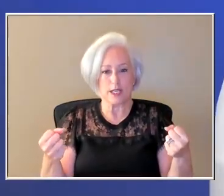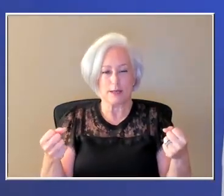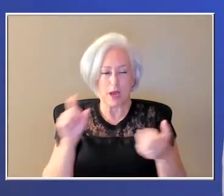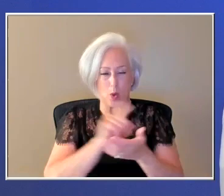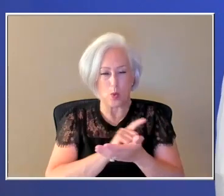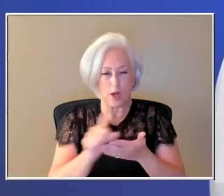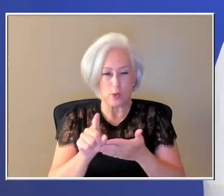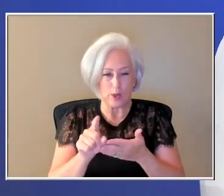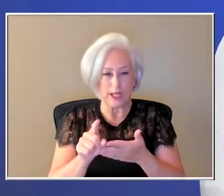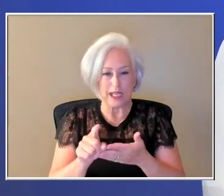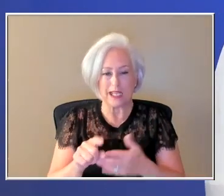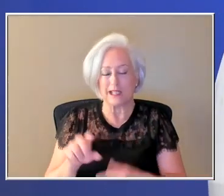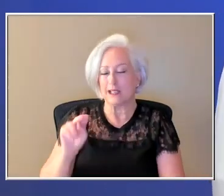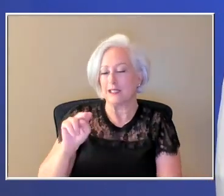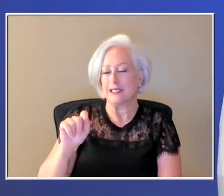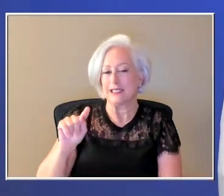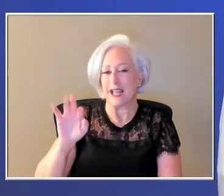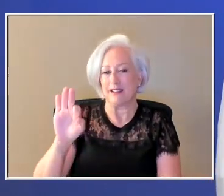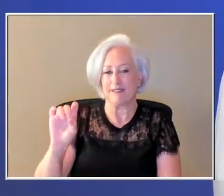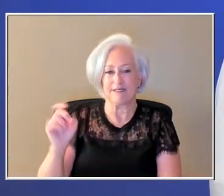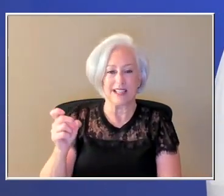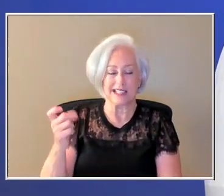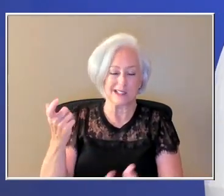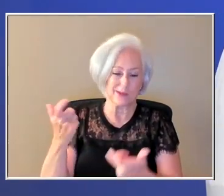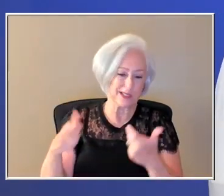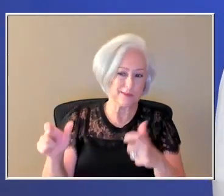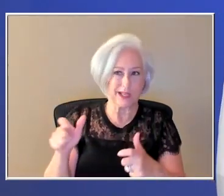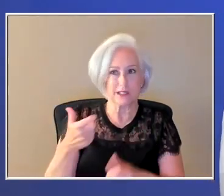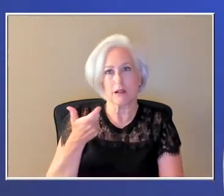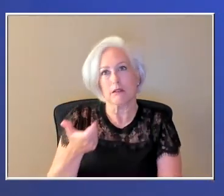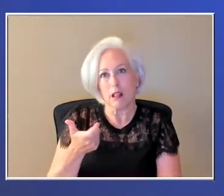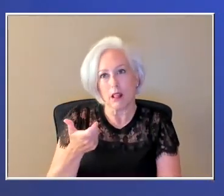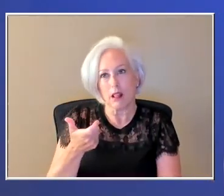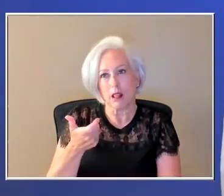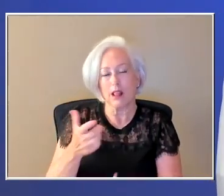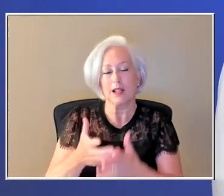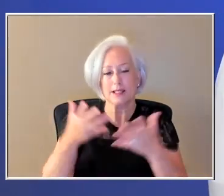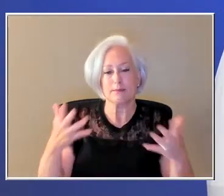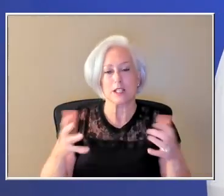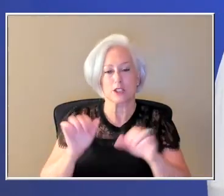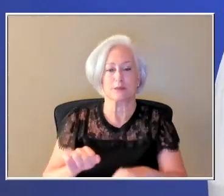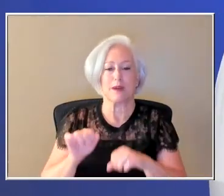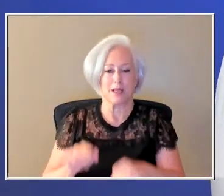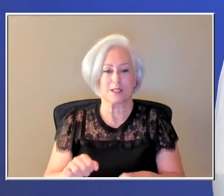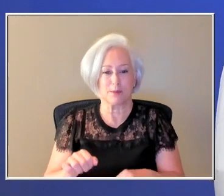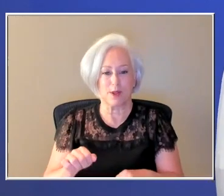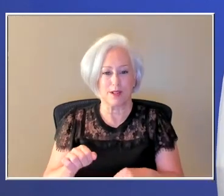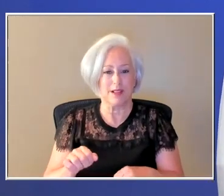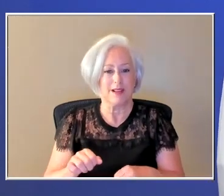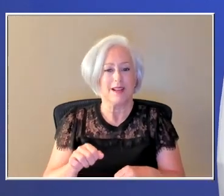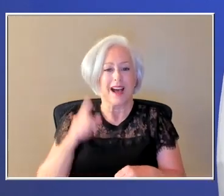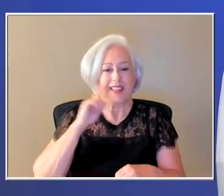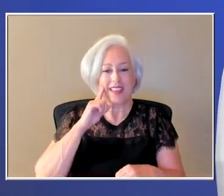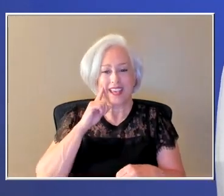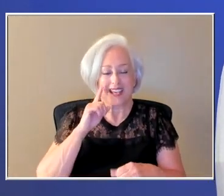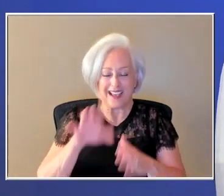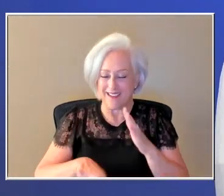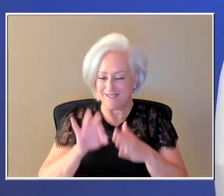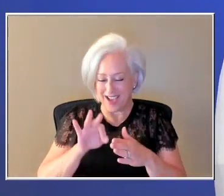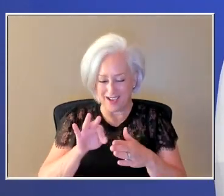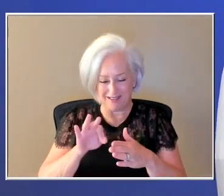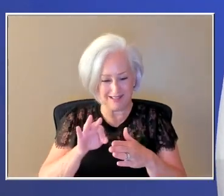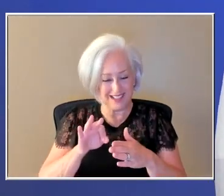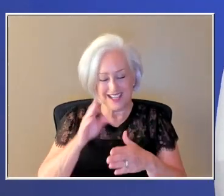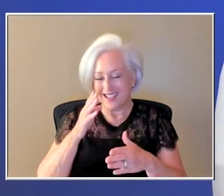a big thing, and so I watched all the Netflix I could possibly watch. I think I found the end of the internet, and I